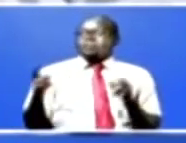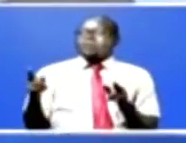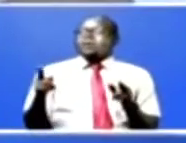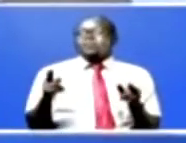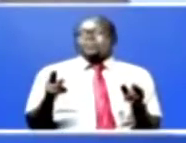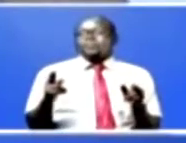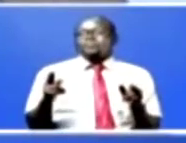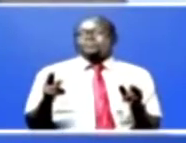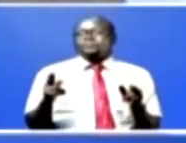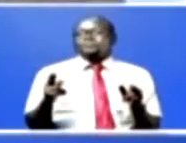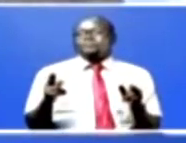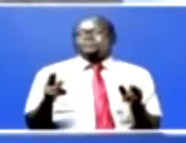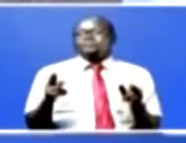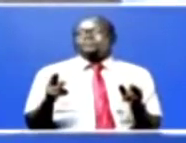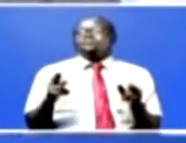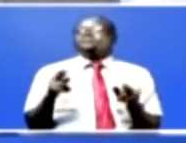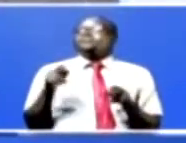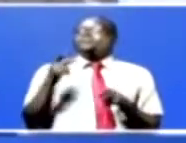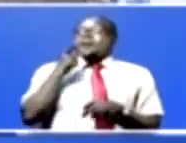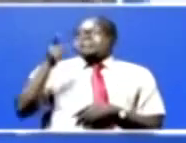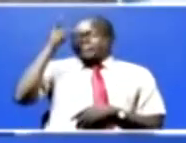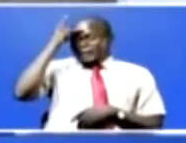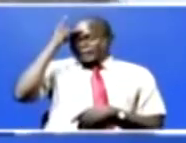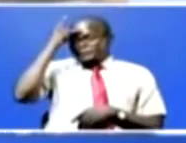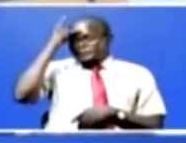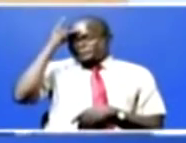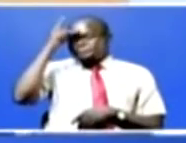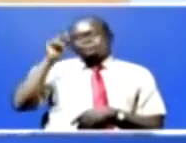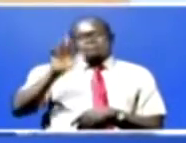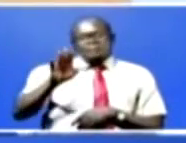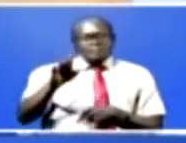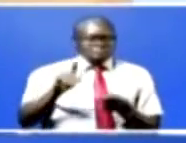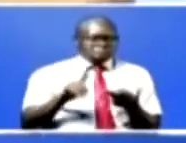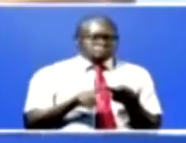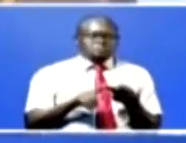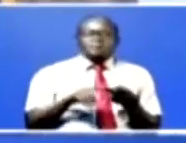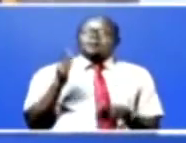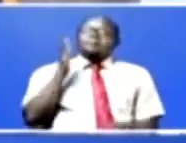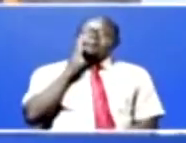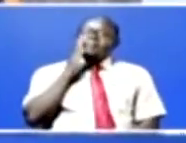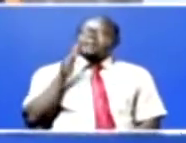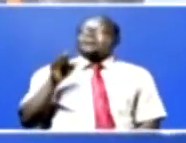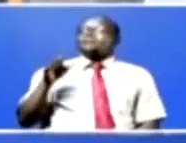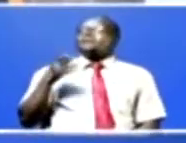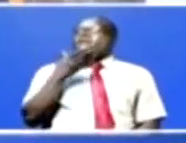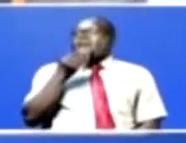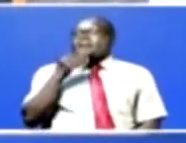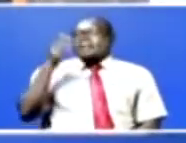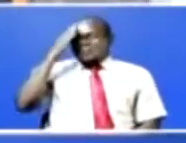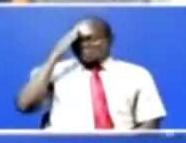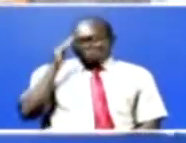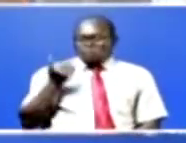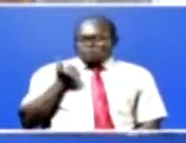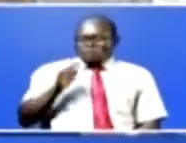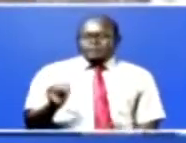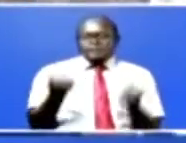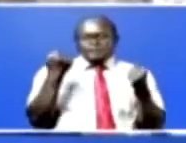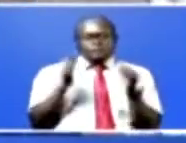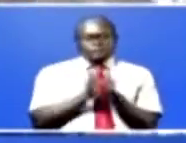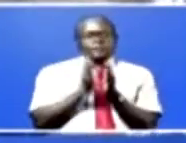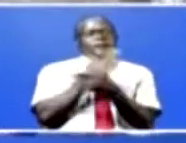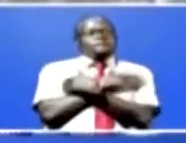day. Razel's parents, Melchizedek Oyugi and Rose Juma, knew their daughter was safe with her friends and would be